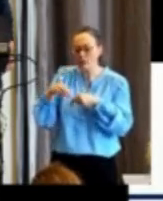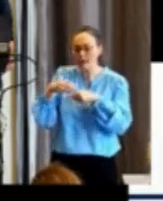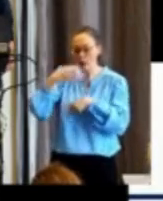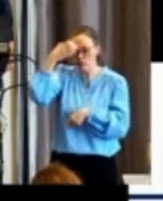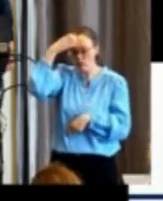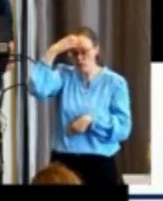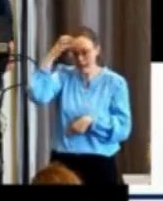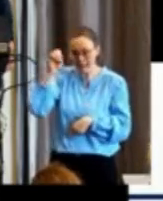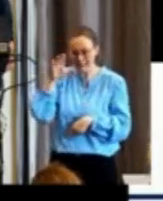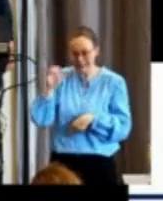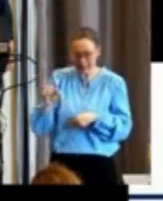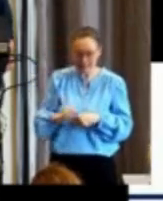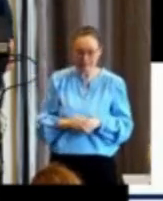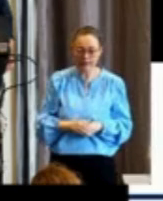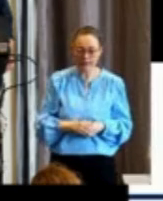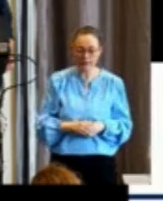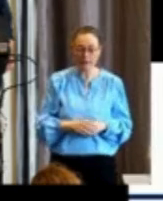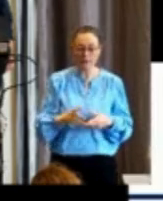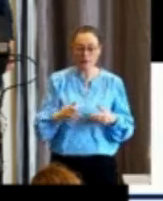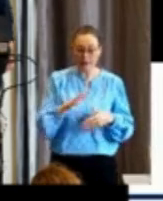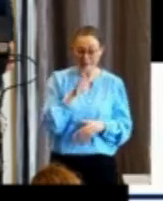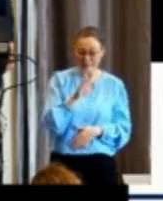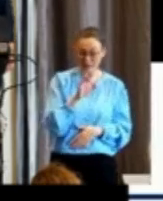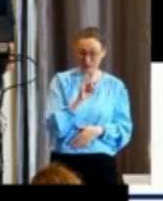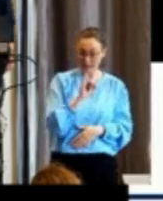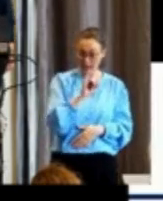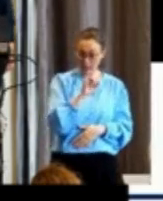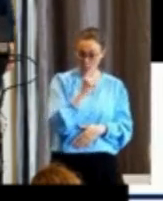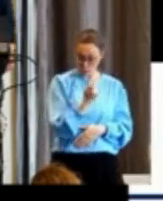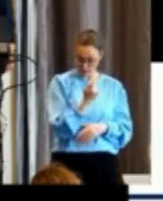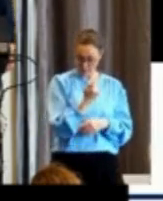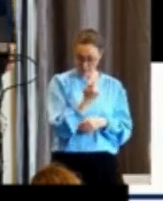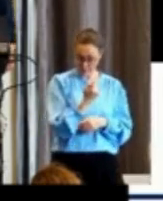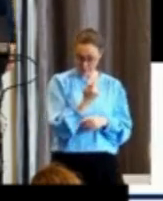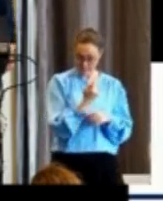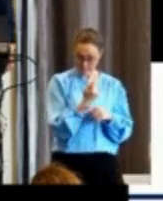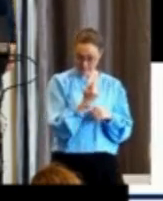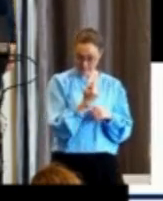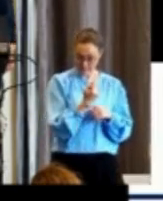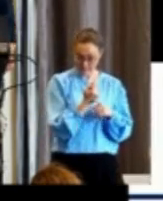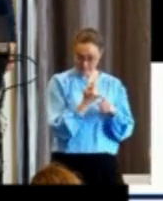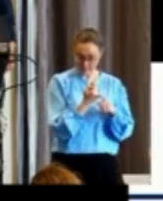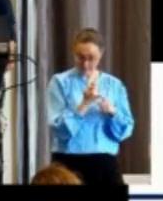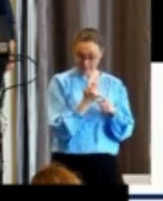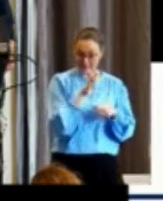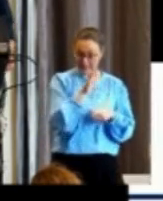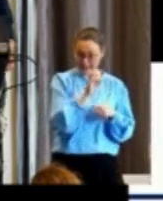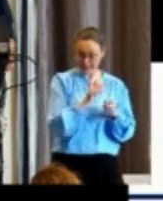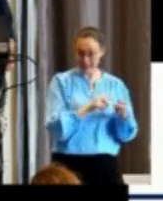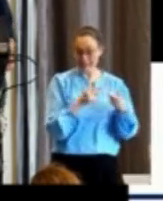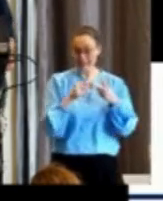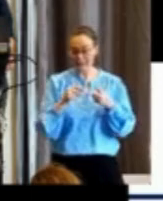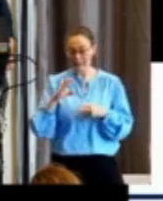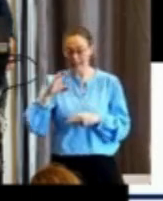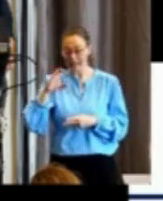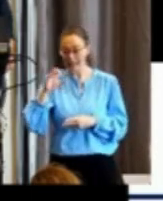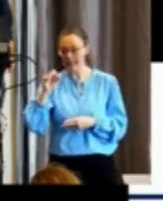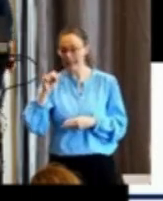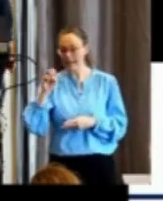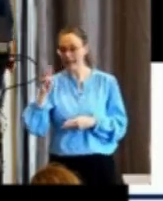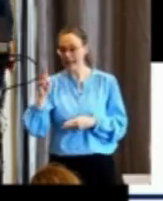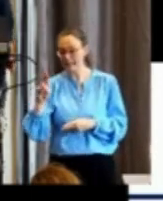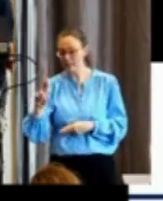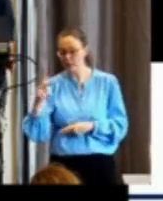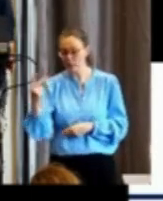being attacked by the immune system. So there's LGI1, limbic encephalitis, and there's Caspr2. They